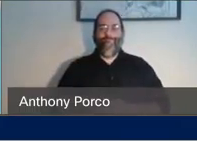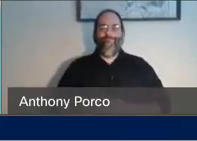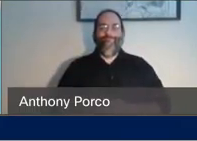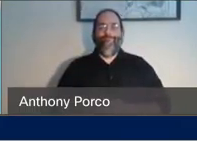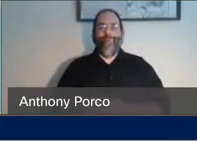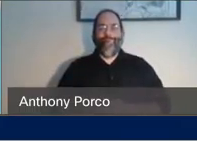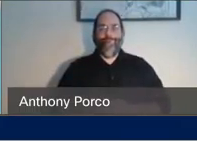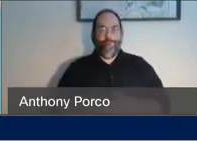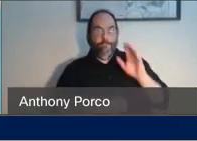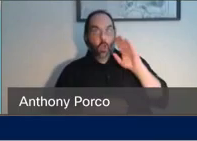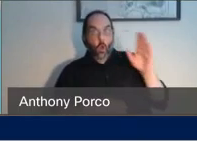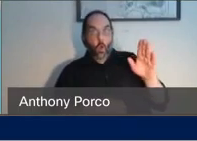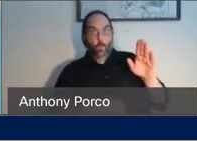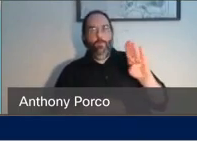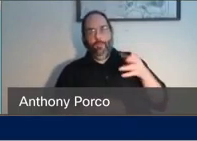Hello.